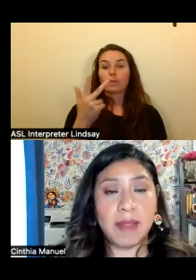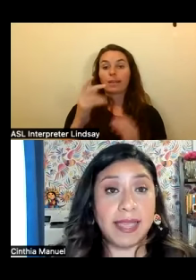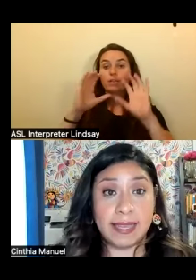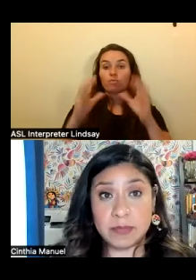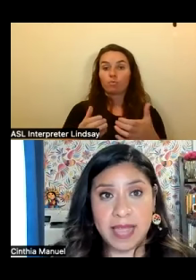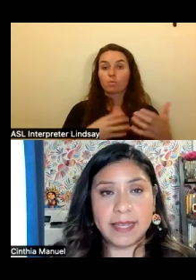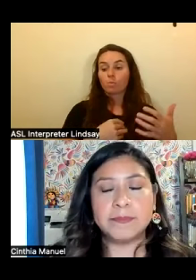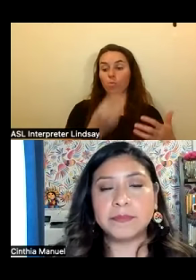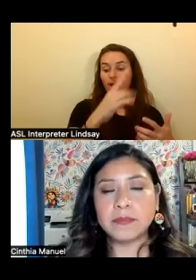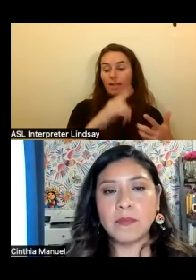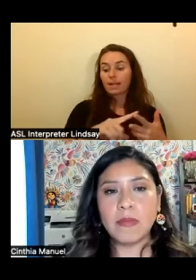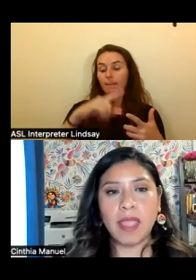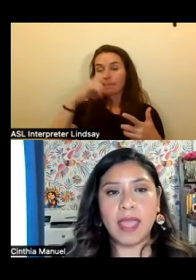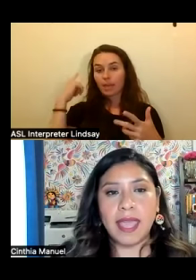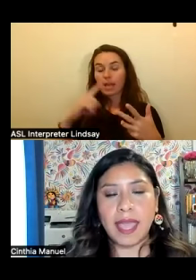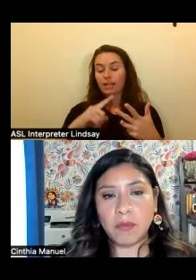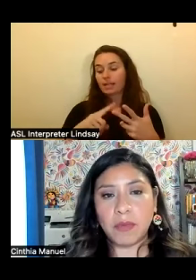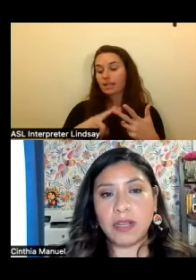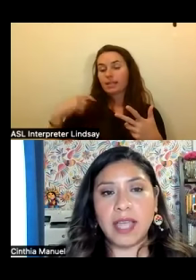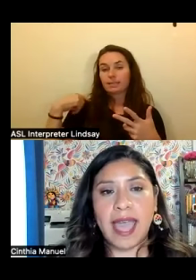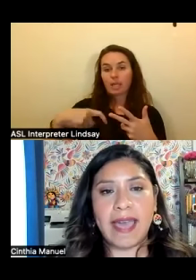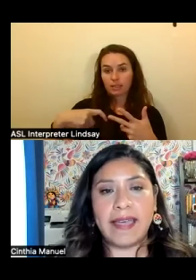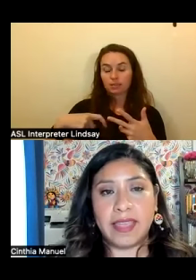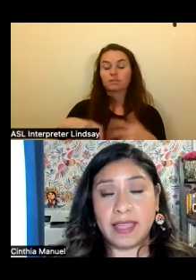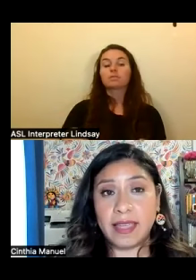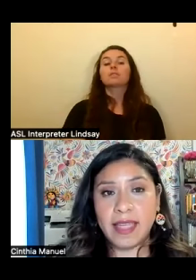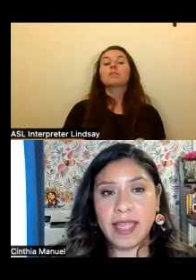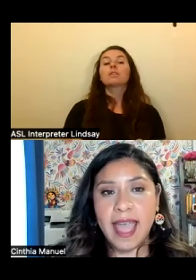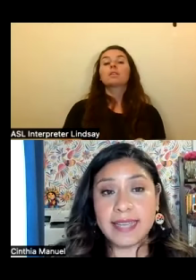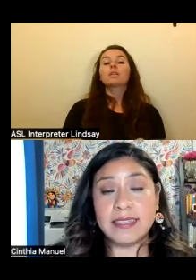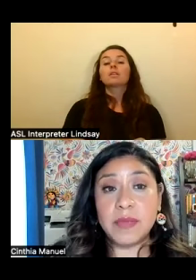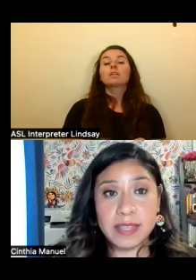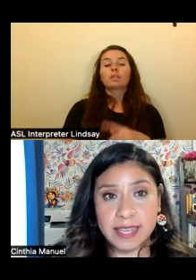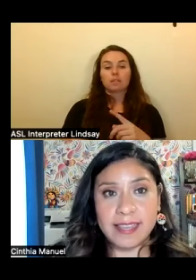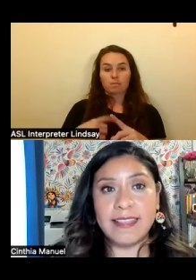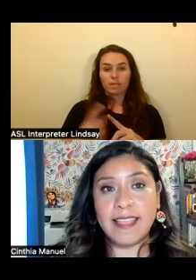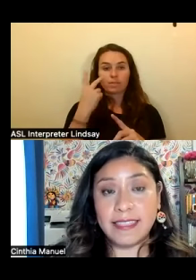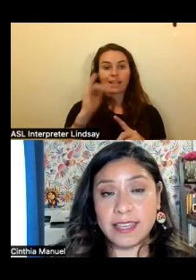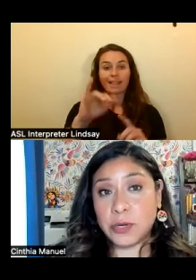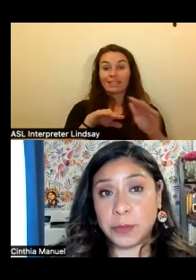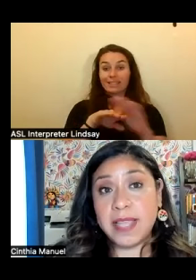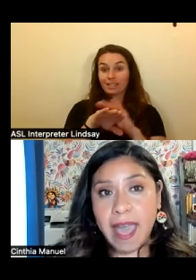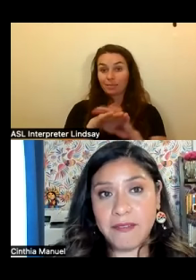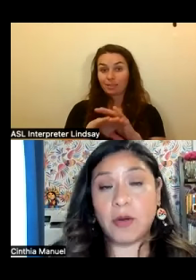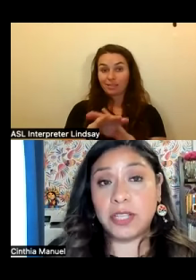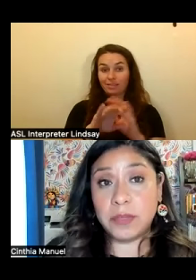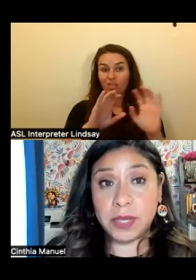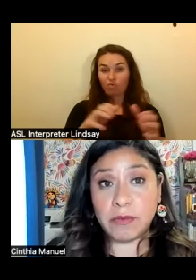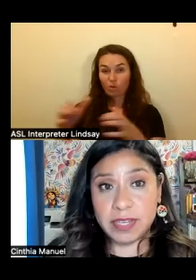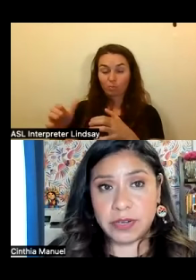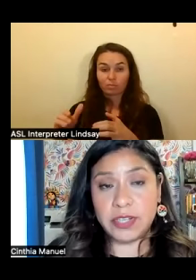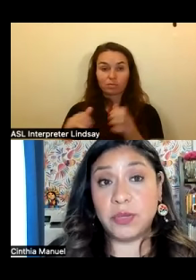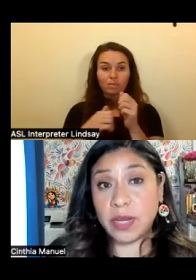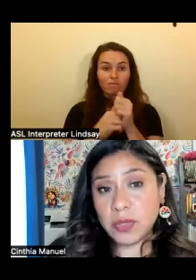white, Black, and Hispanic. And when we look at the accessibility that these groups have, according to the